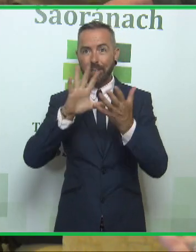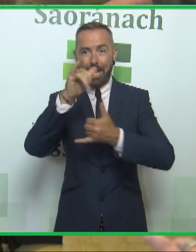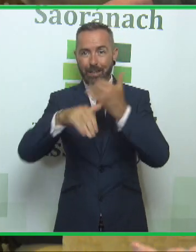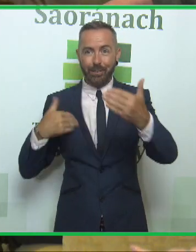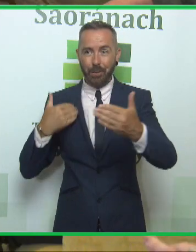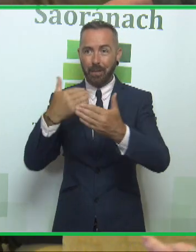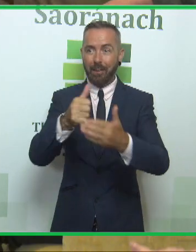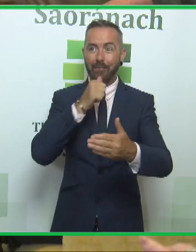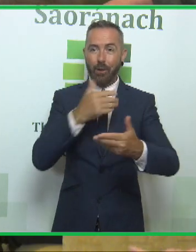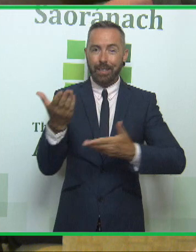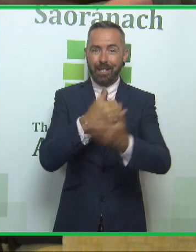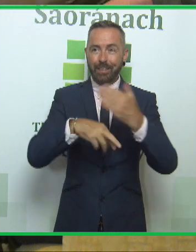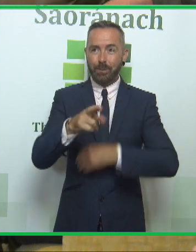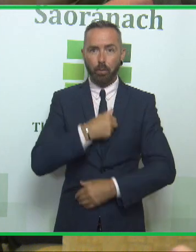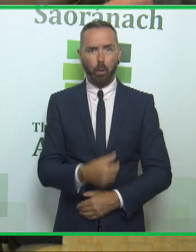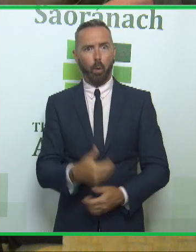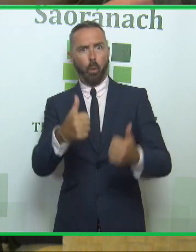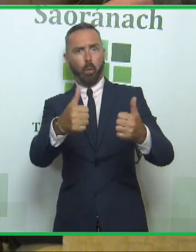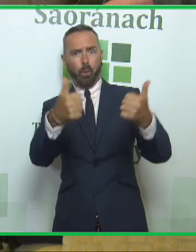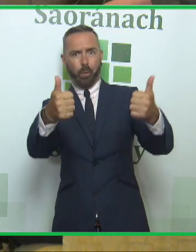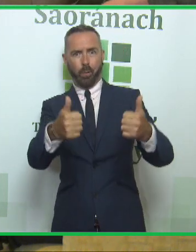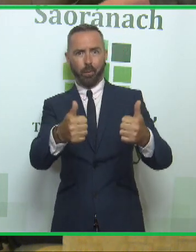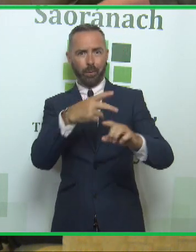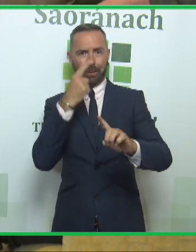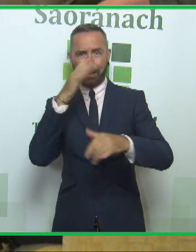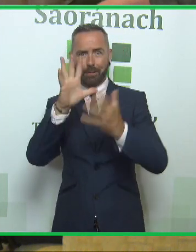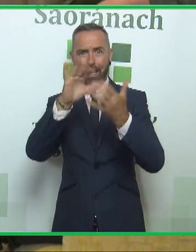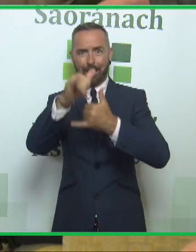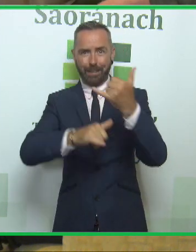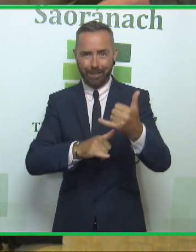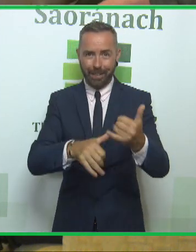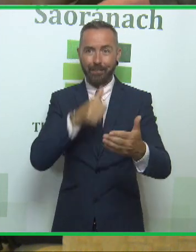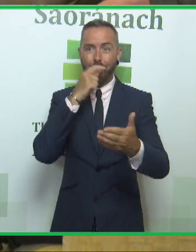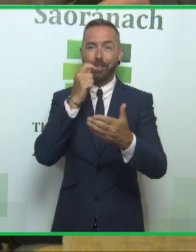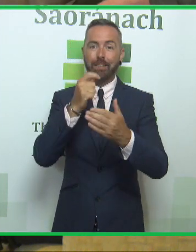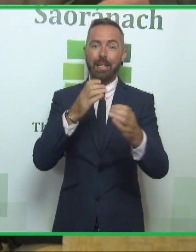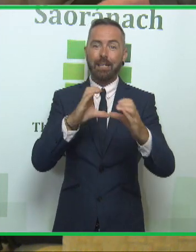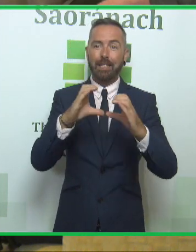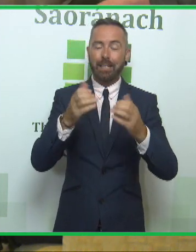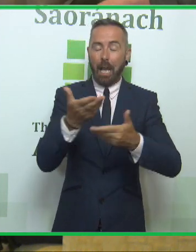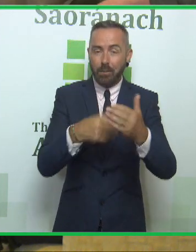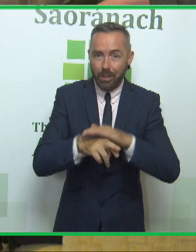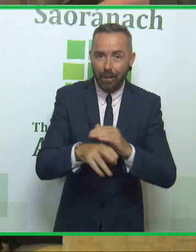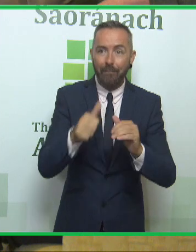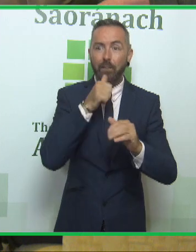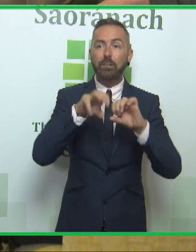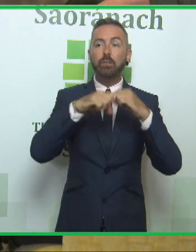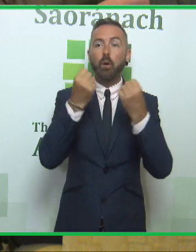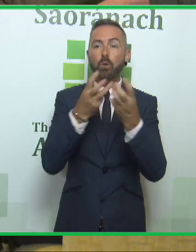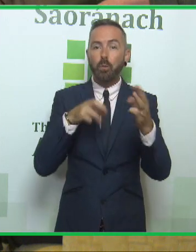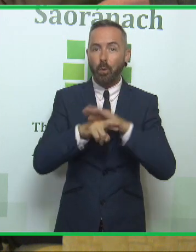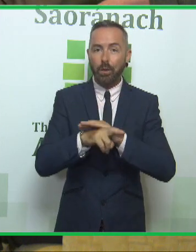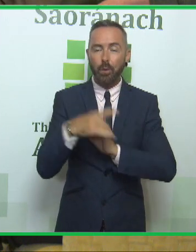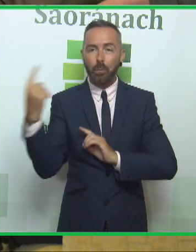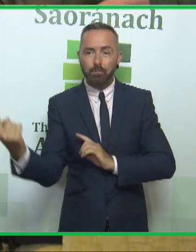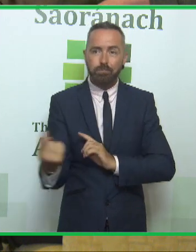like, geez, this is a coincidence. He was the first service, a social worker actually, that came